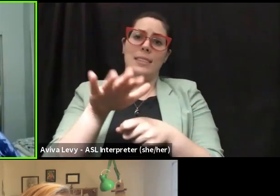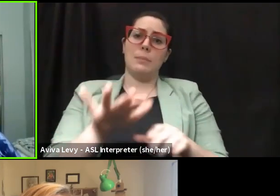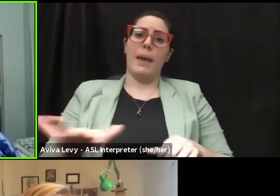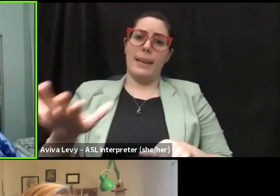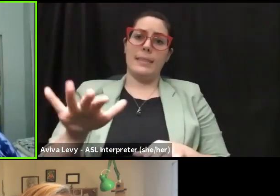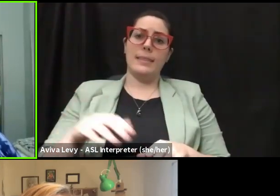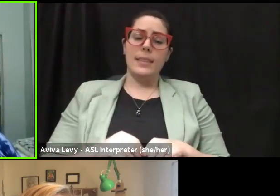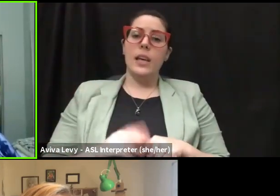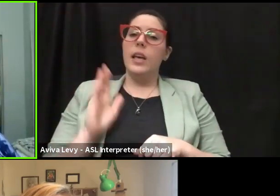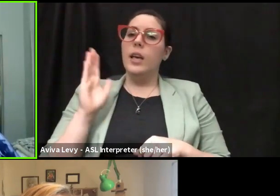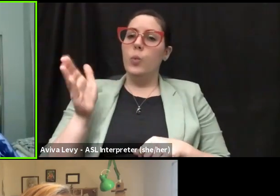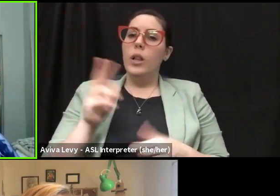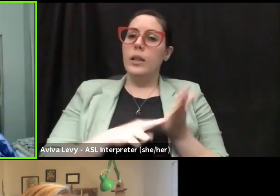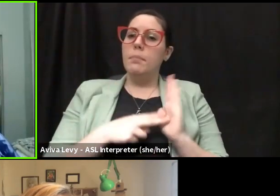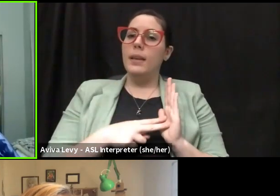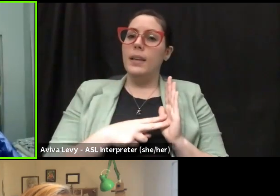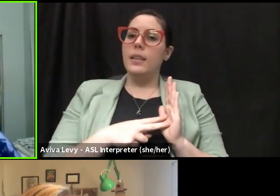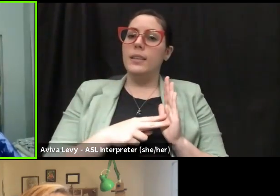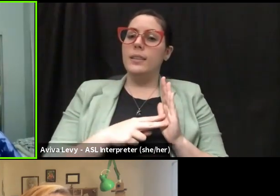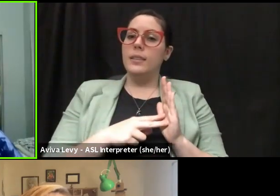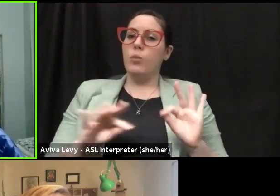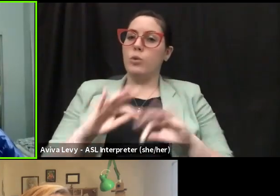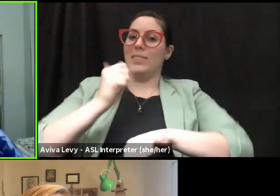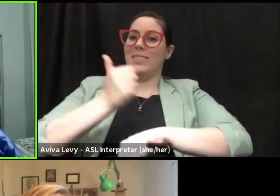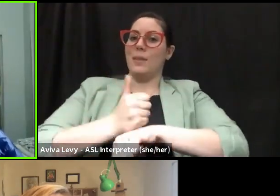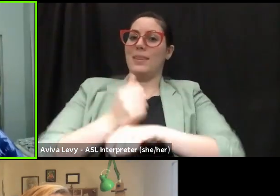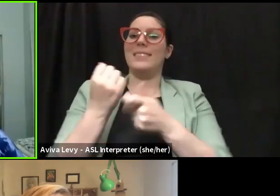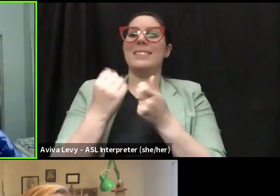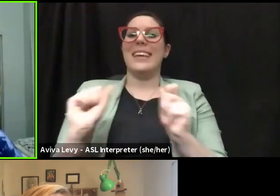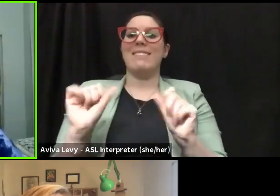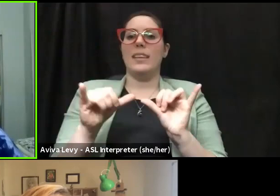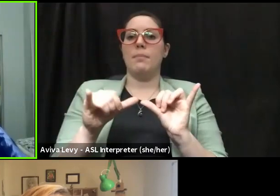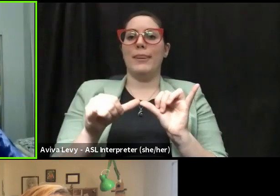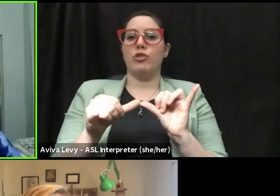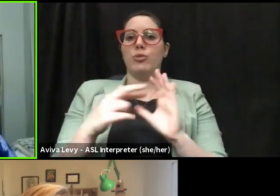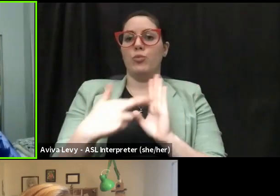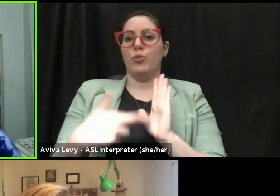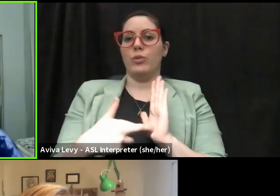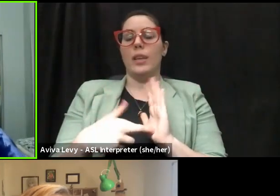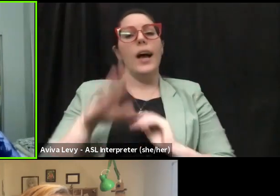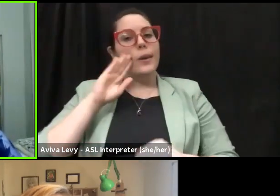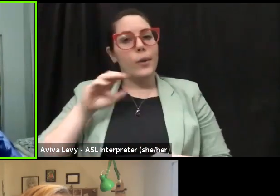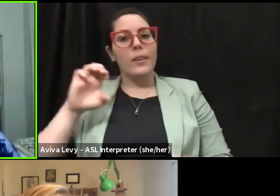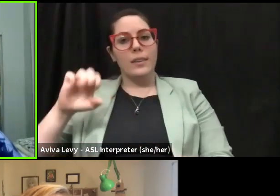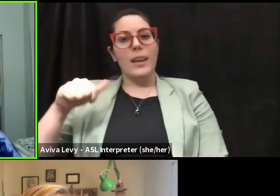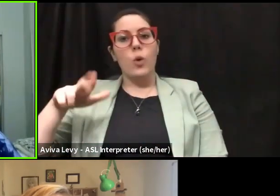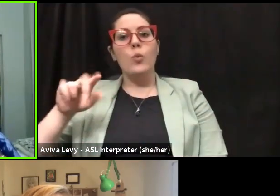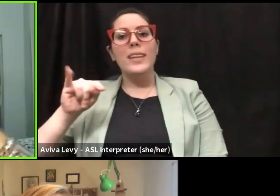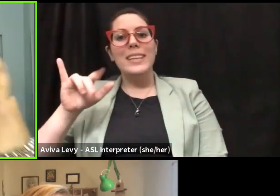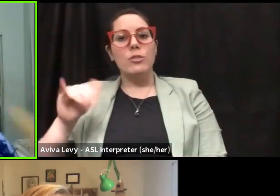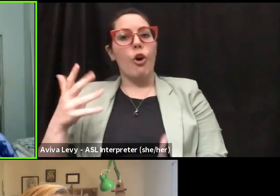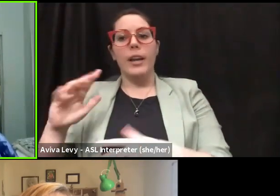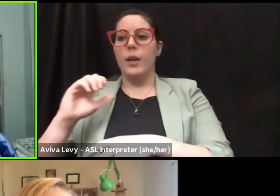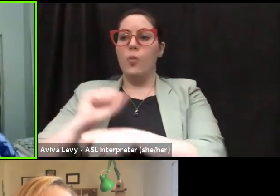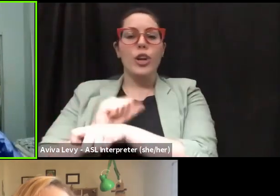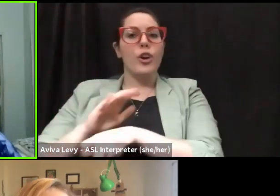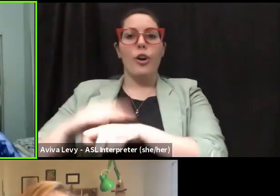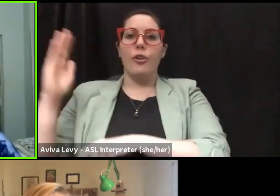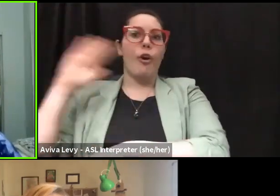going to have safety measures. And I know that Equity is working on this day around the clock. I know